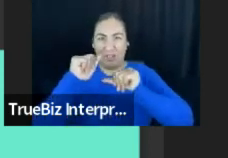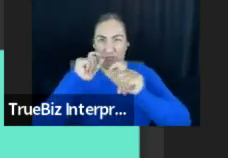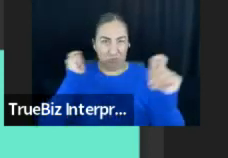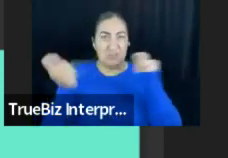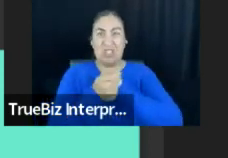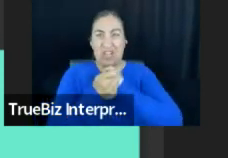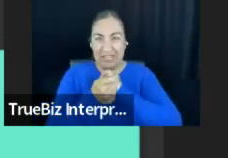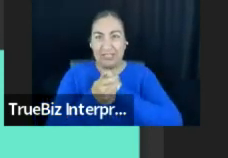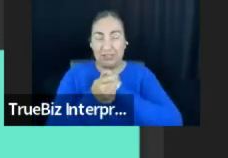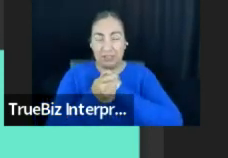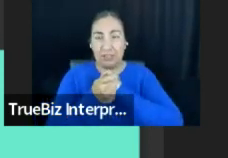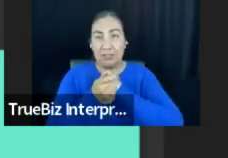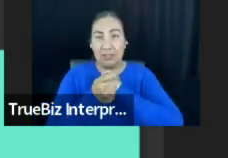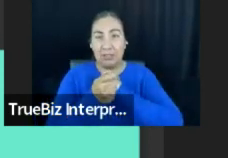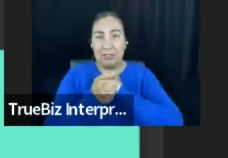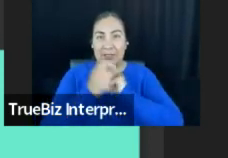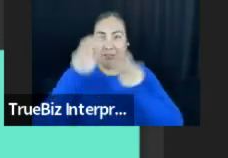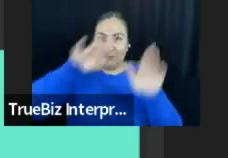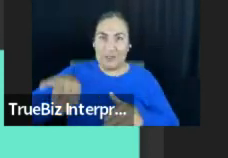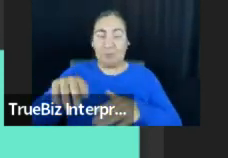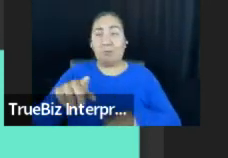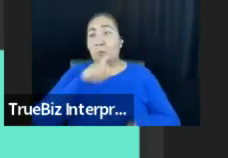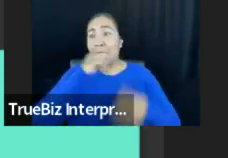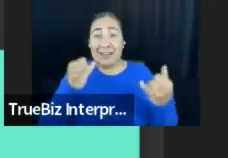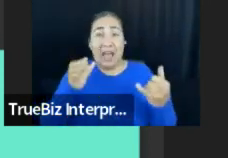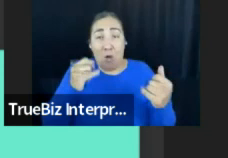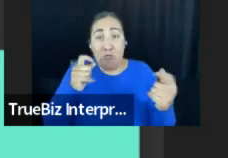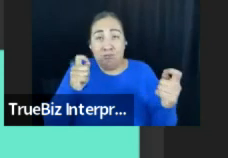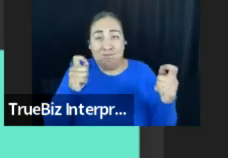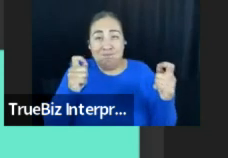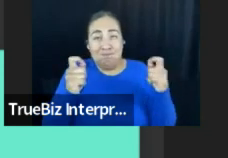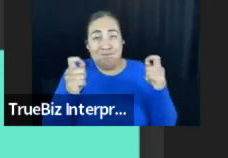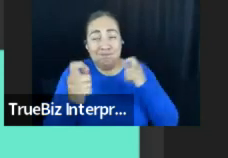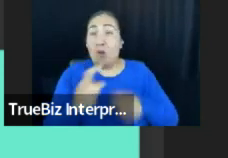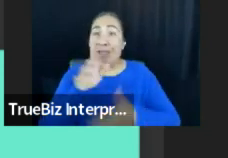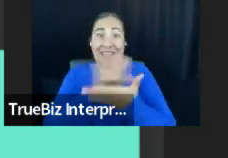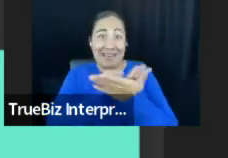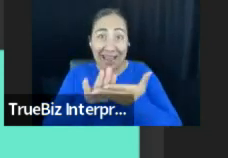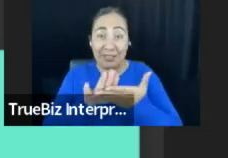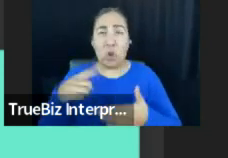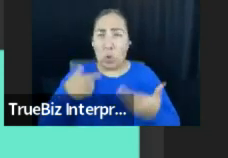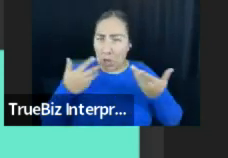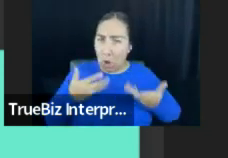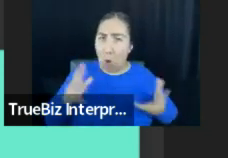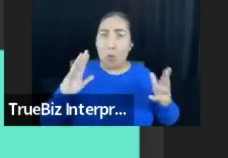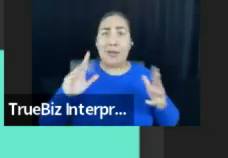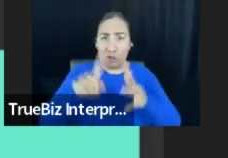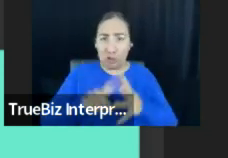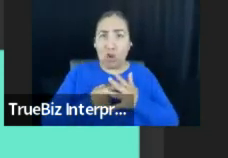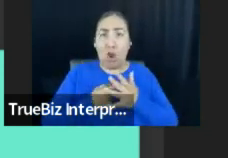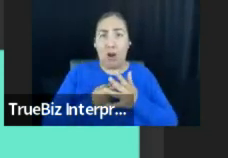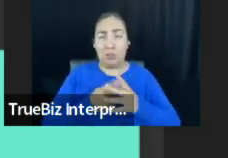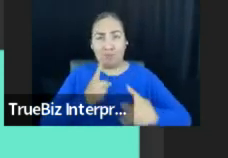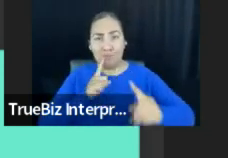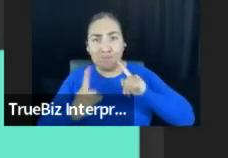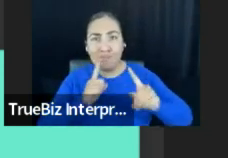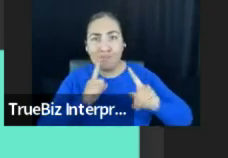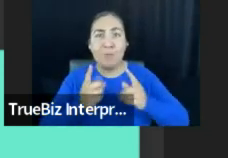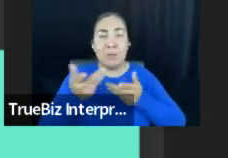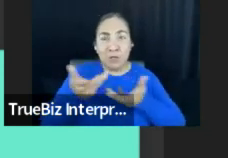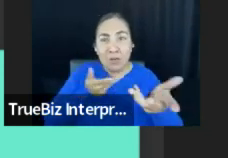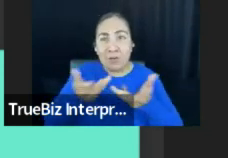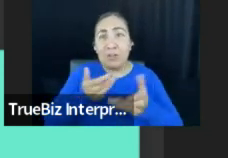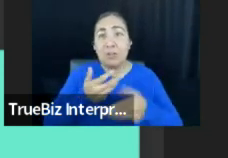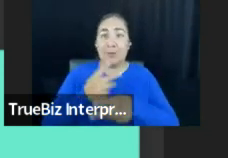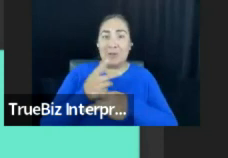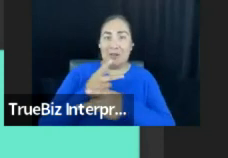it is already moving, which is really nice. we've already had conversations in this about caretaking